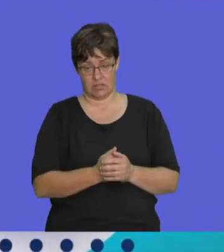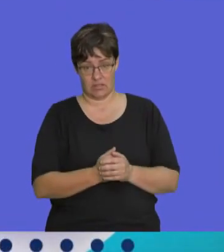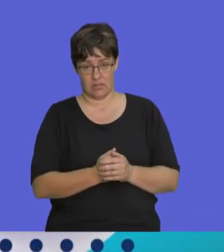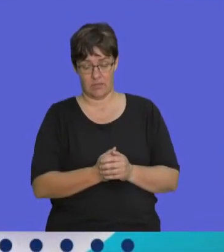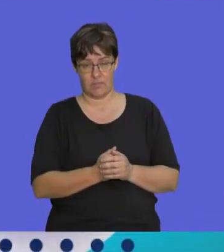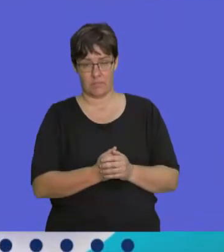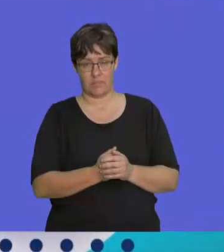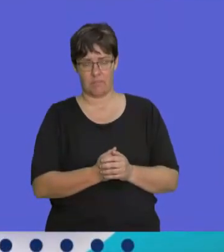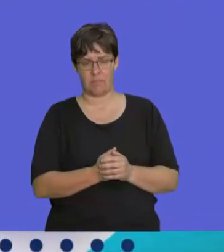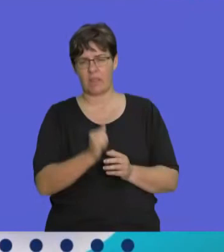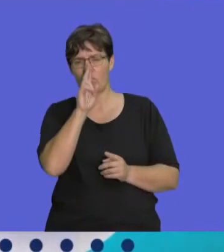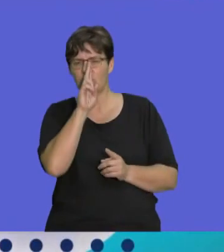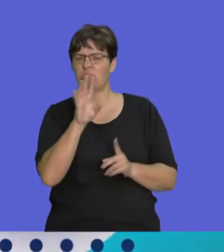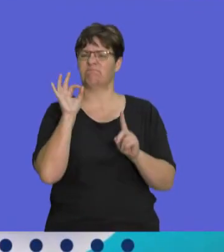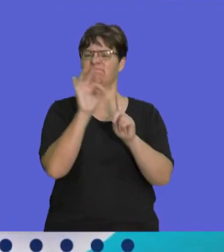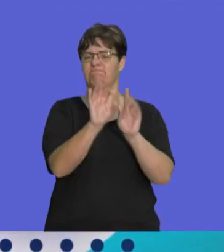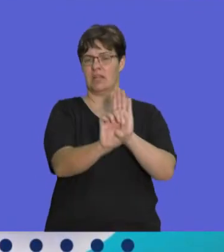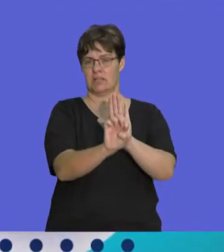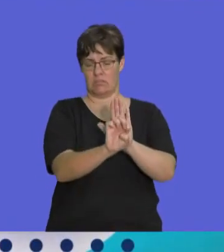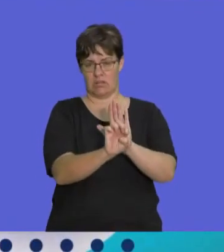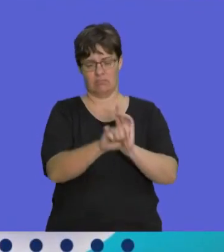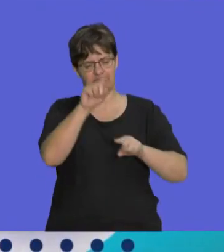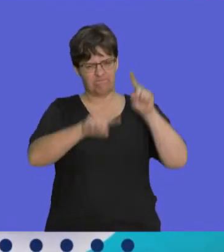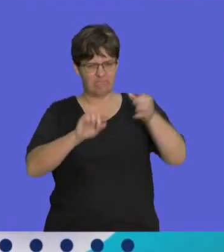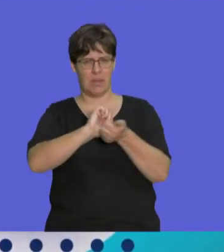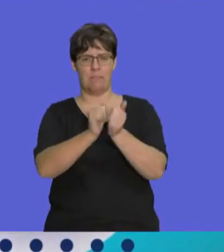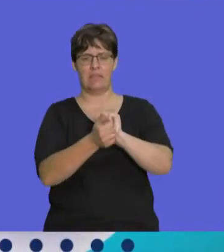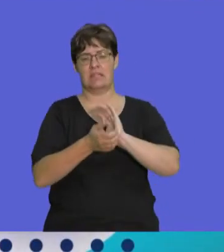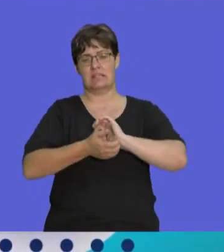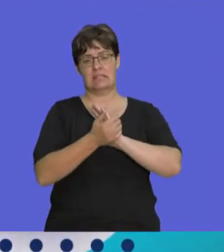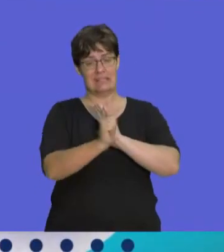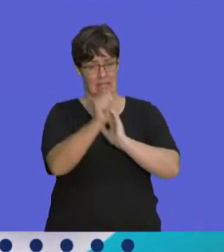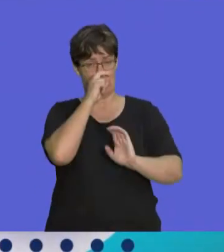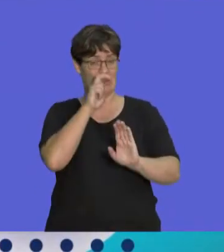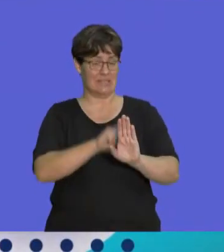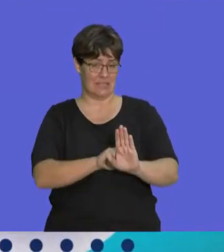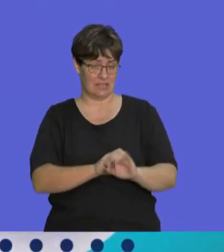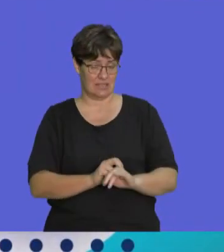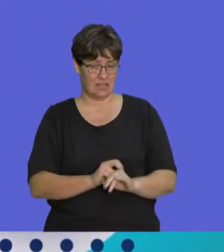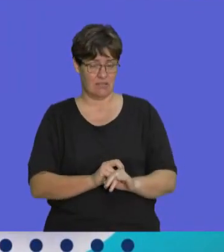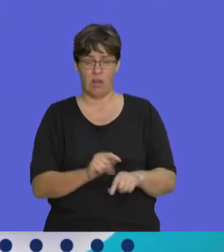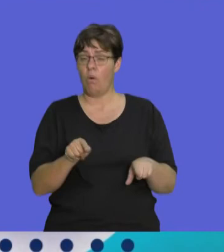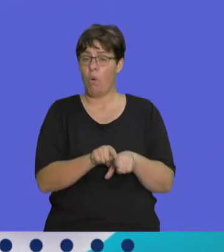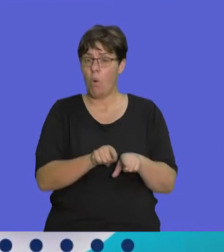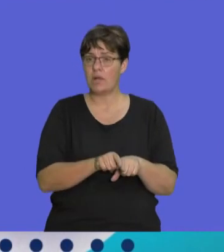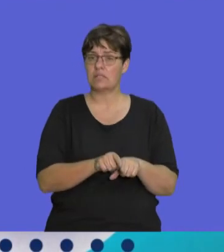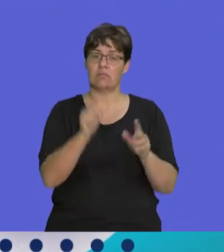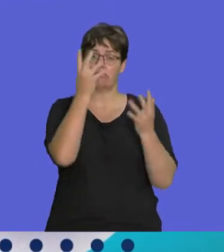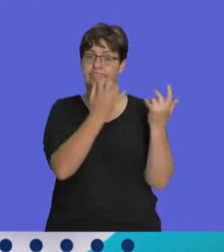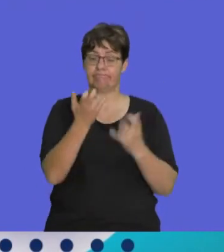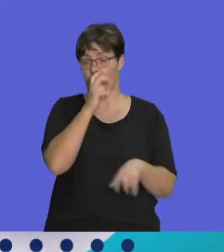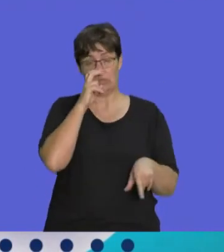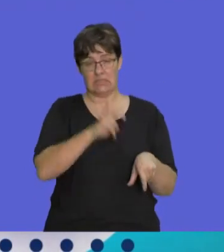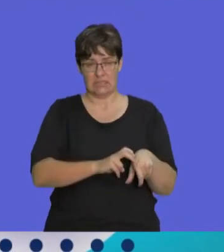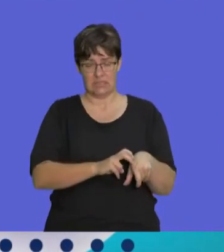and look at a typical example. There are a lot of mathematical skills that come in. You may not always be required to calculate